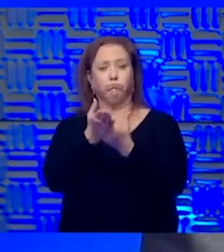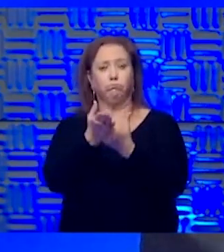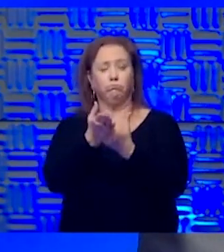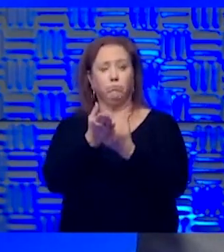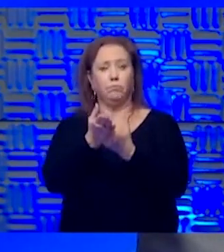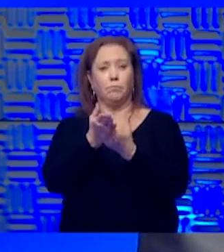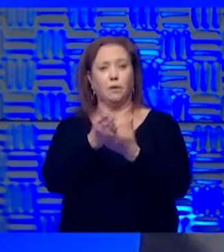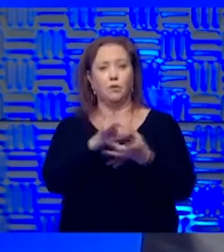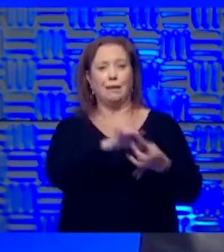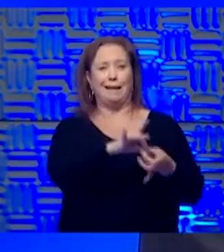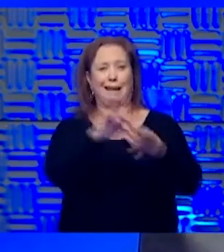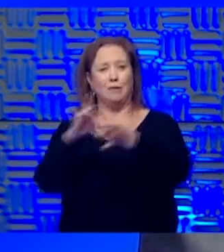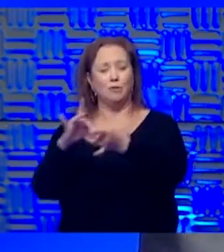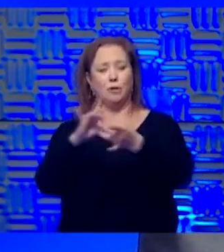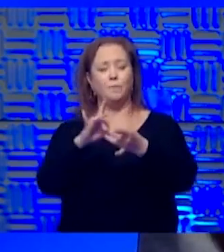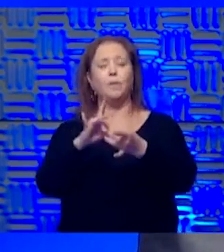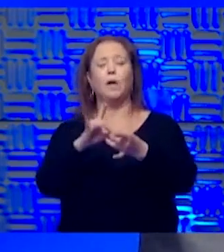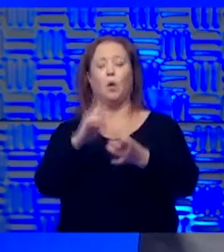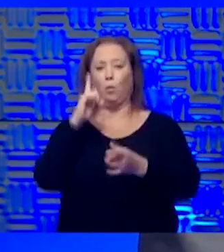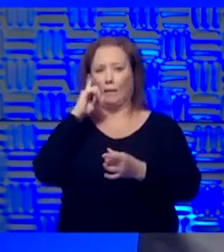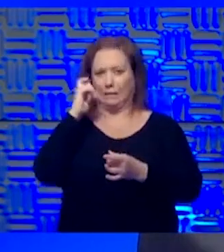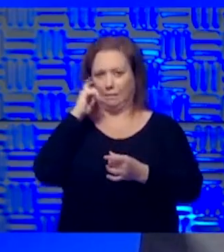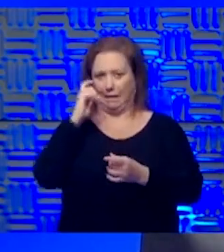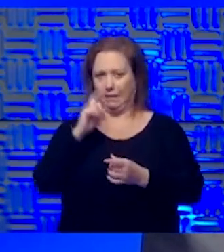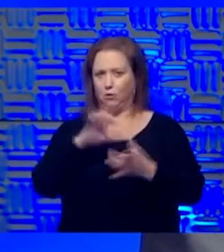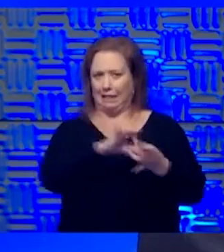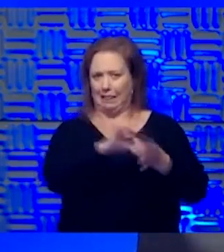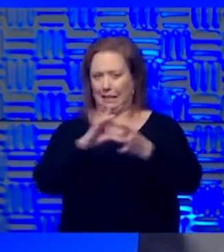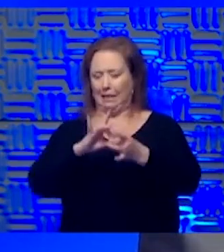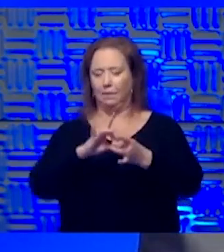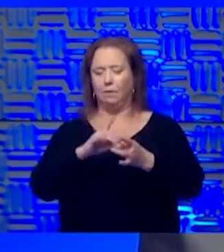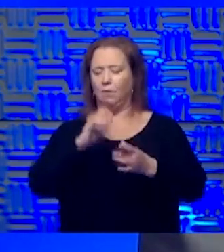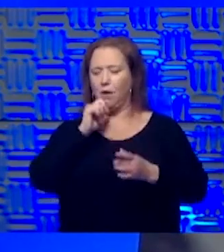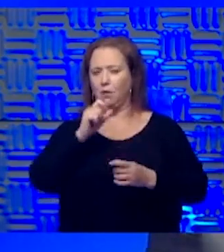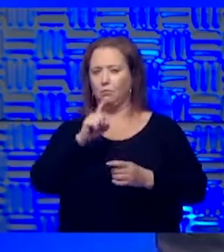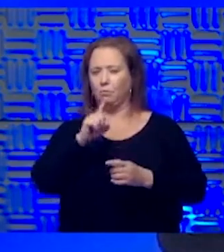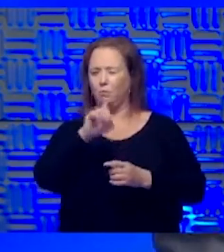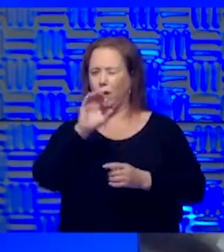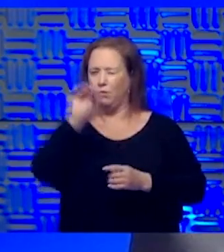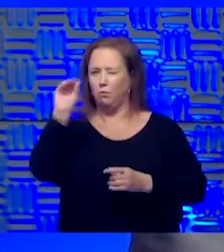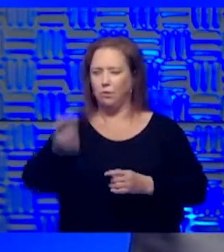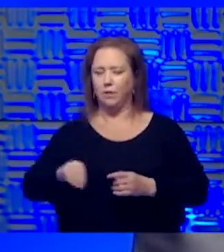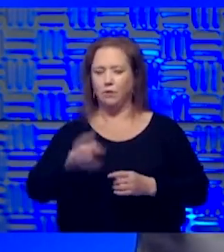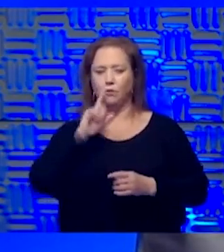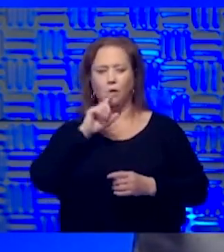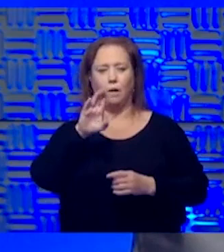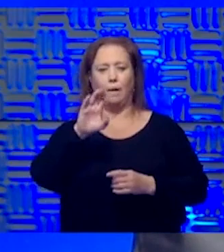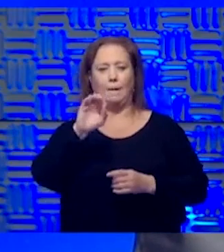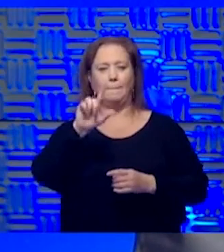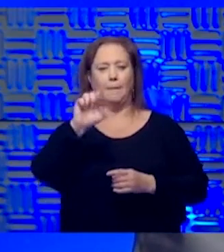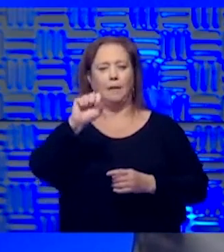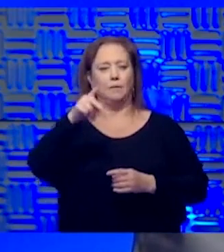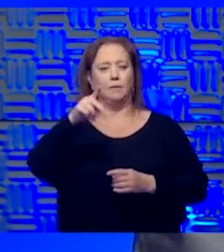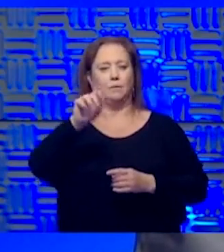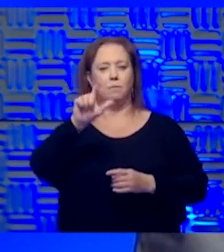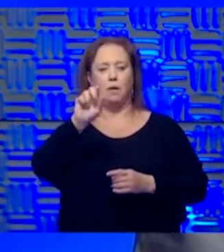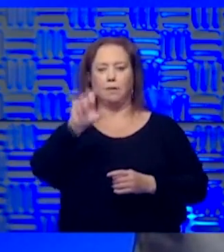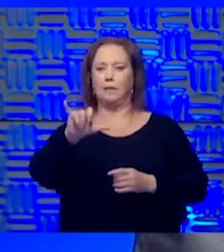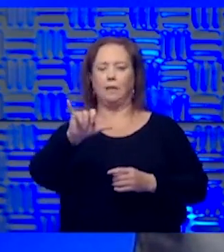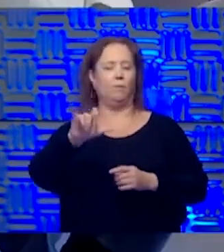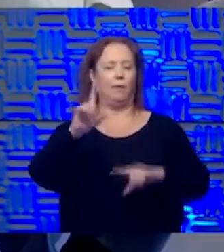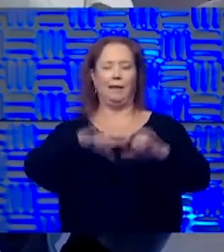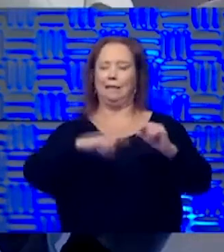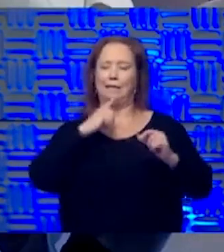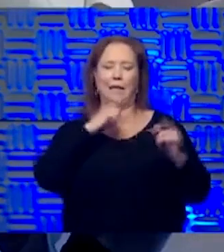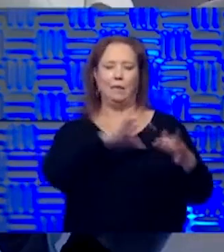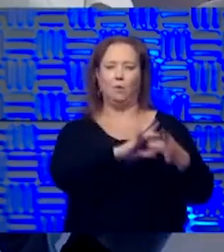that there's a causal link. We're strongly suspicious of that, but we're not. Bell's palsy, we're way far away for saying that that's related. Yeah,